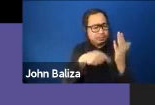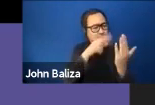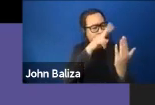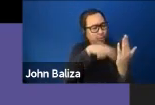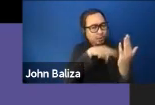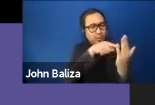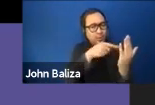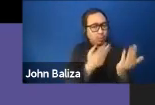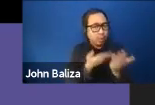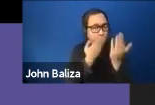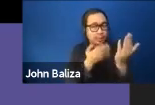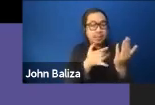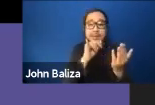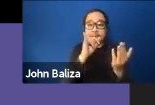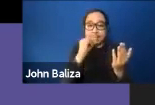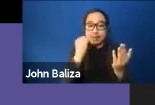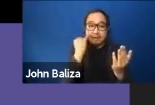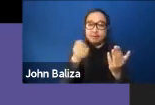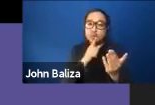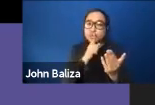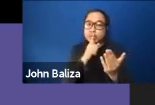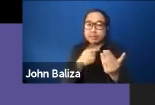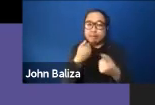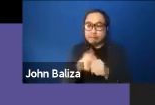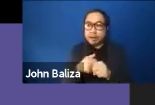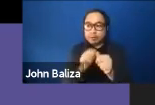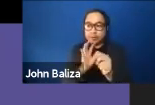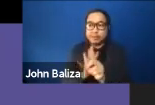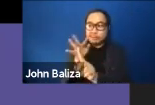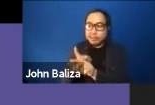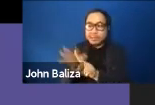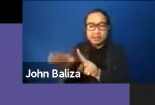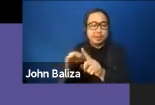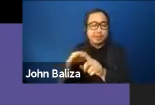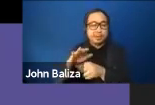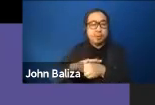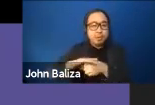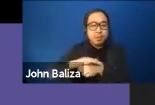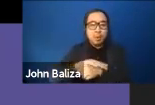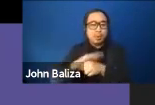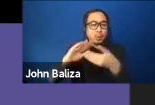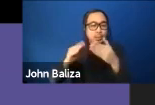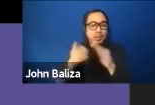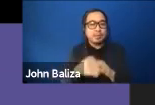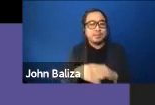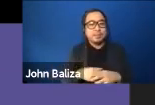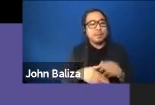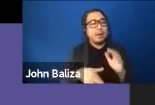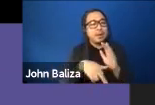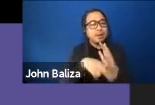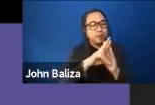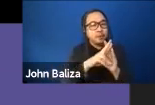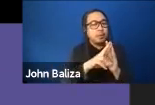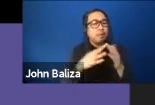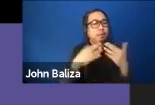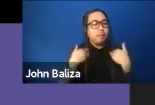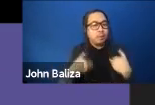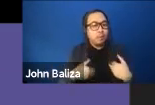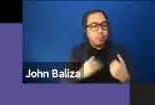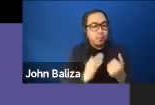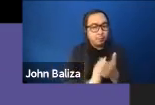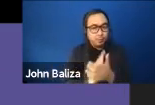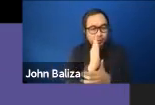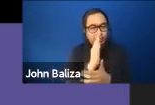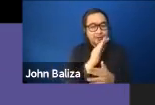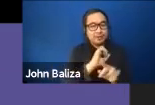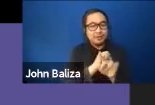have been implemented. And they review on the human rights situations, which stakeholder could